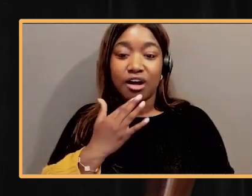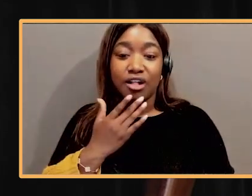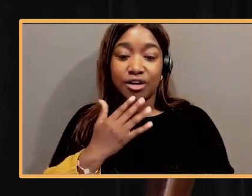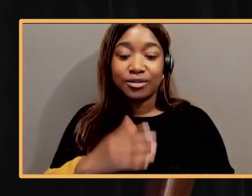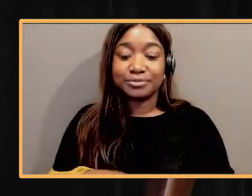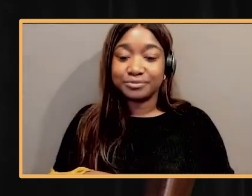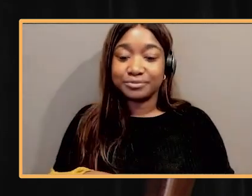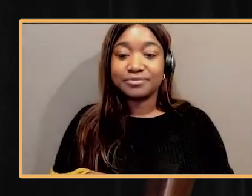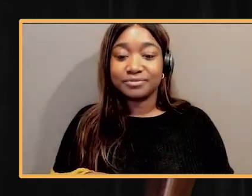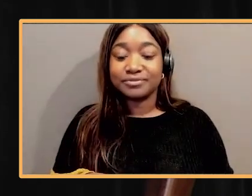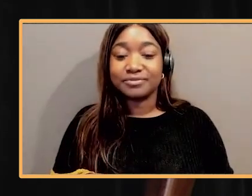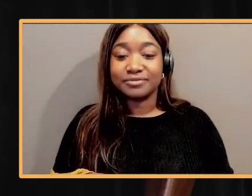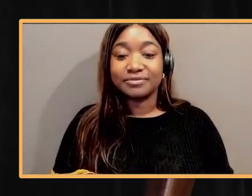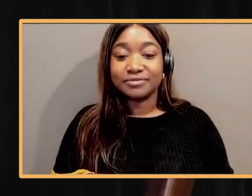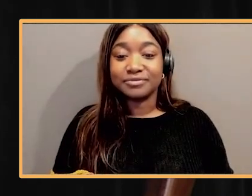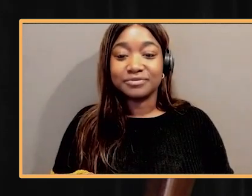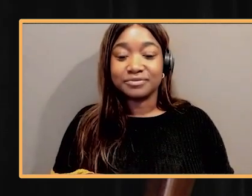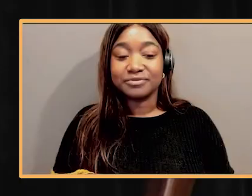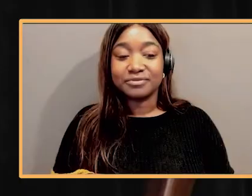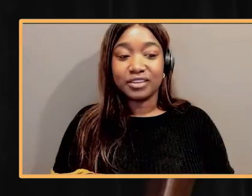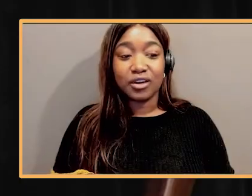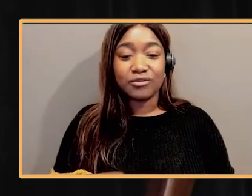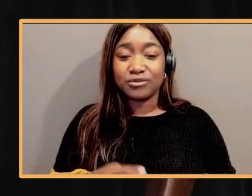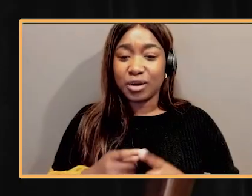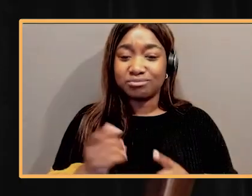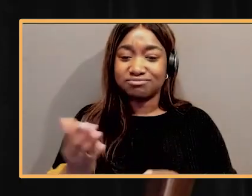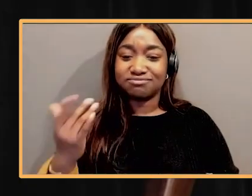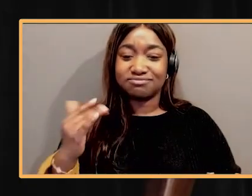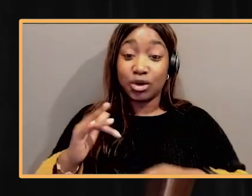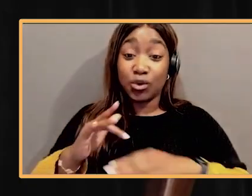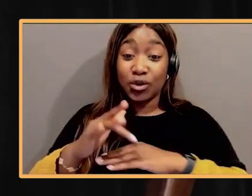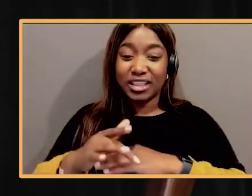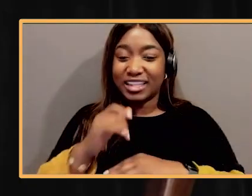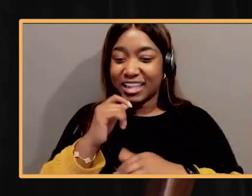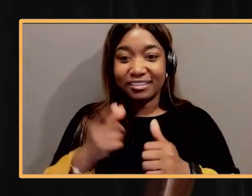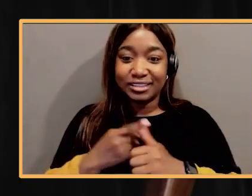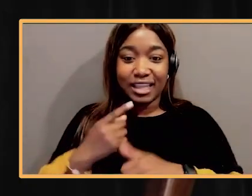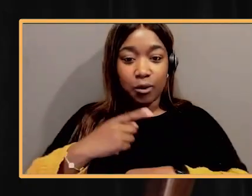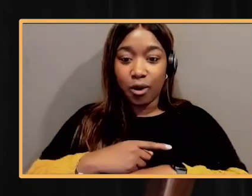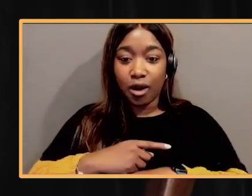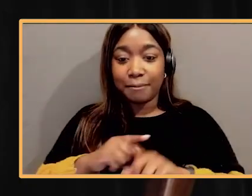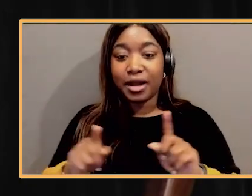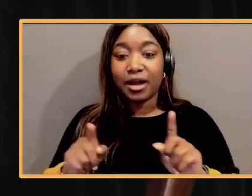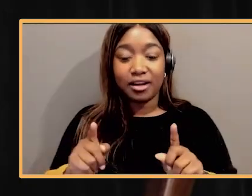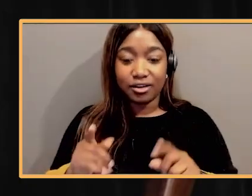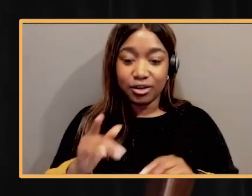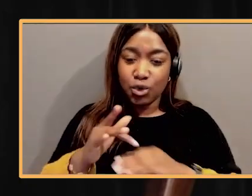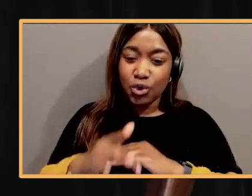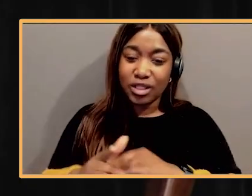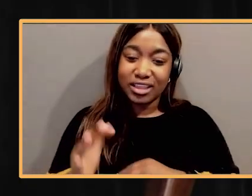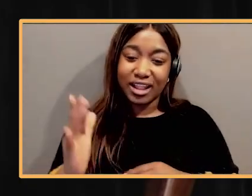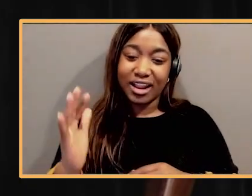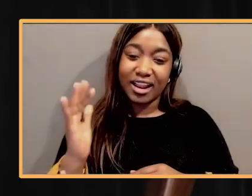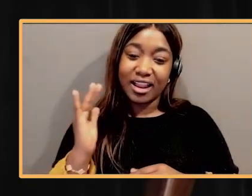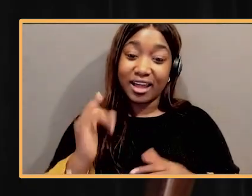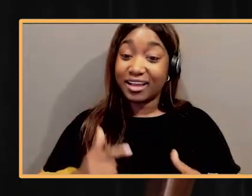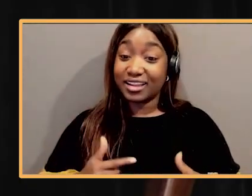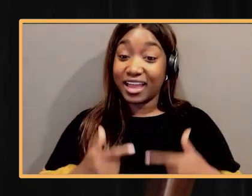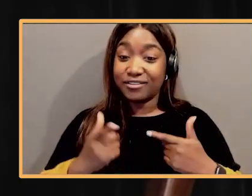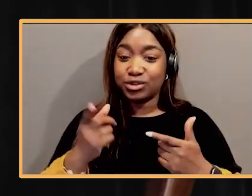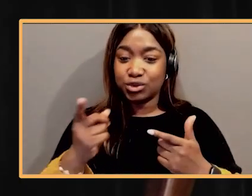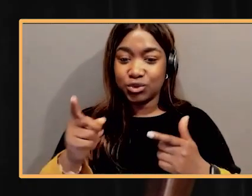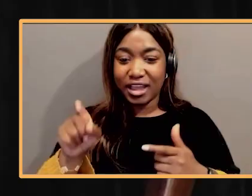went from very early, not day one obviously, but very early in your life, you have had